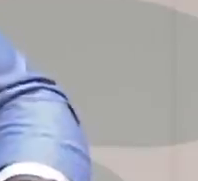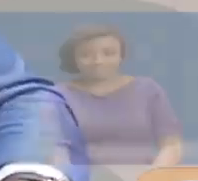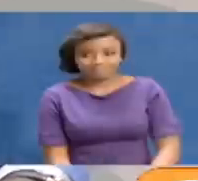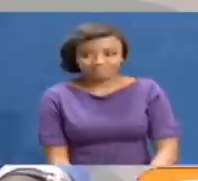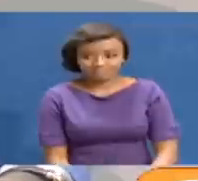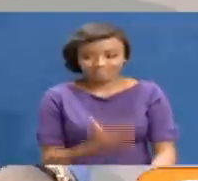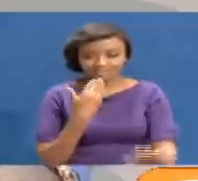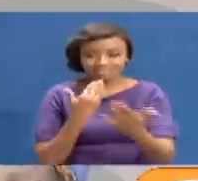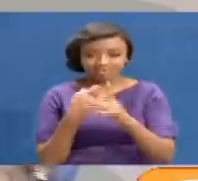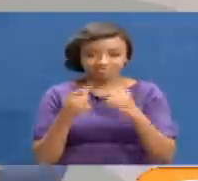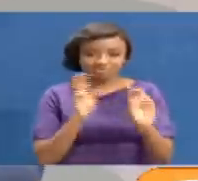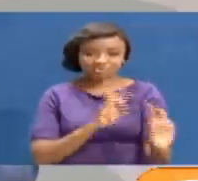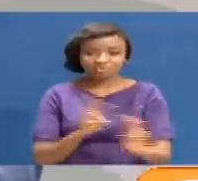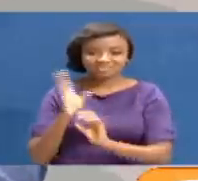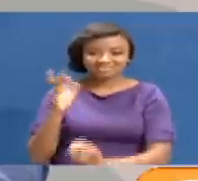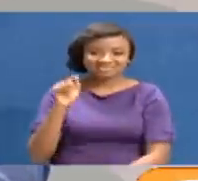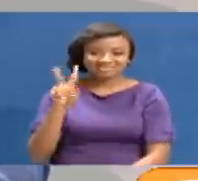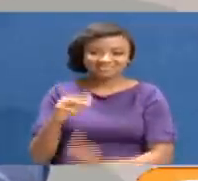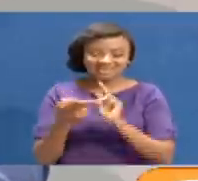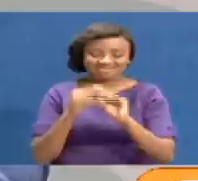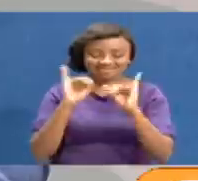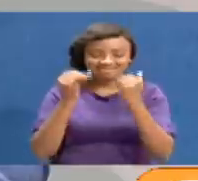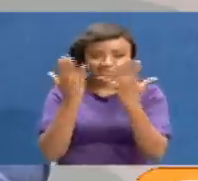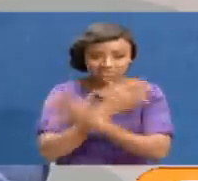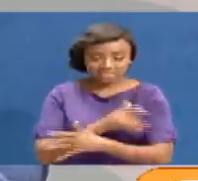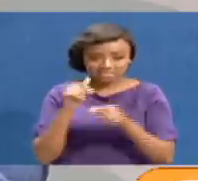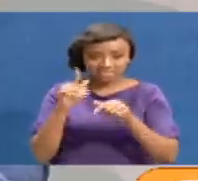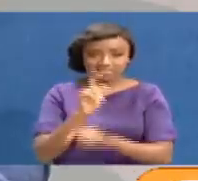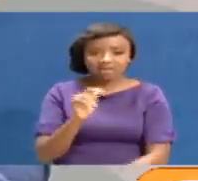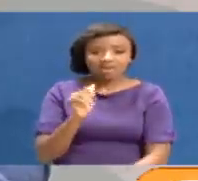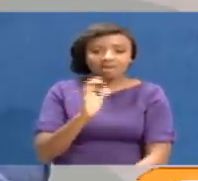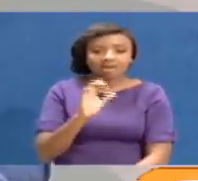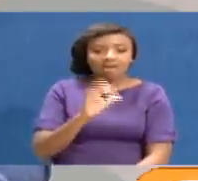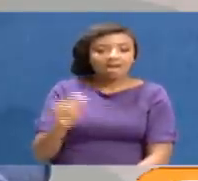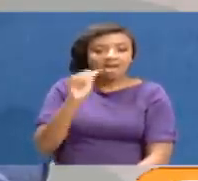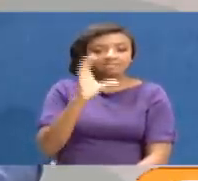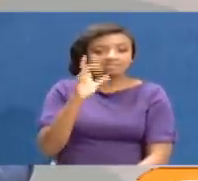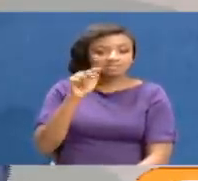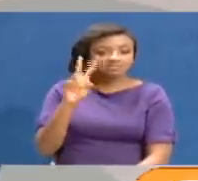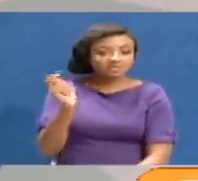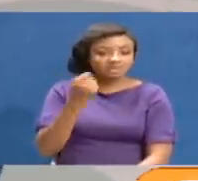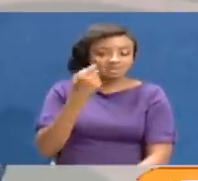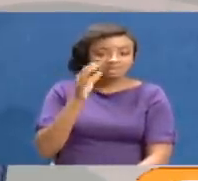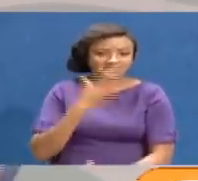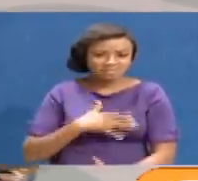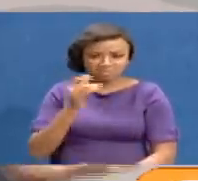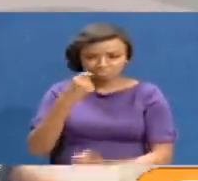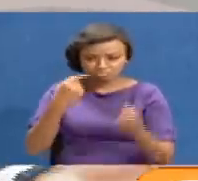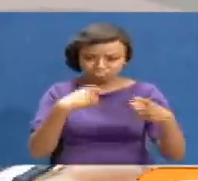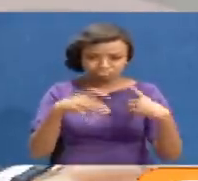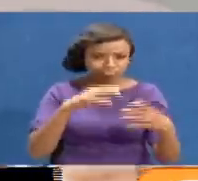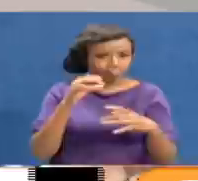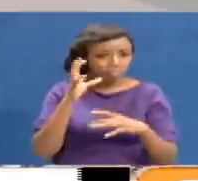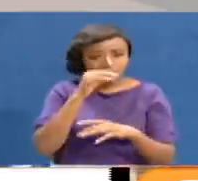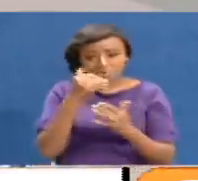All right, thank you so much for staying with Citizen TV. The hashtag is Newsnight at Trevor Mbiji at Citizen TV Kenya. We'd like to hear your views on the BBI. Remember, it's an